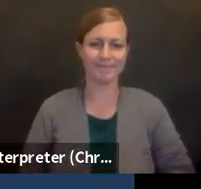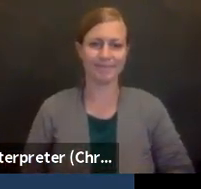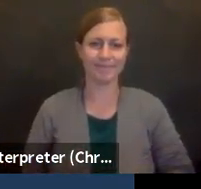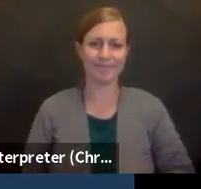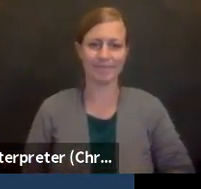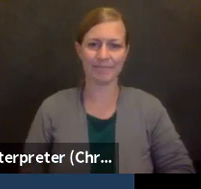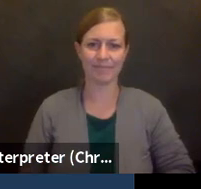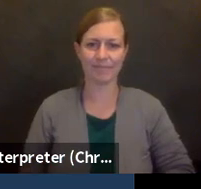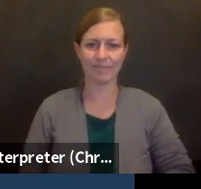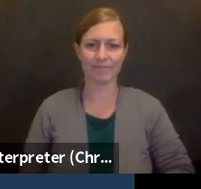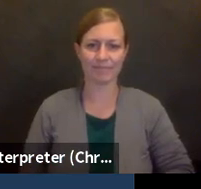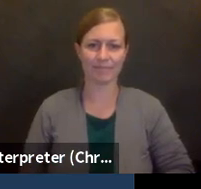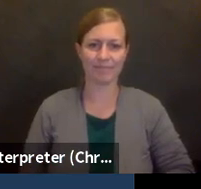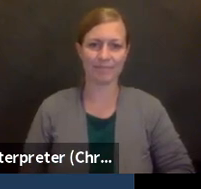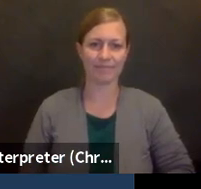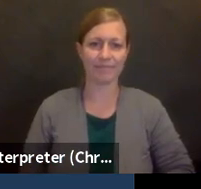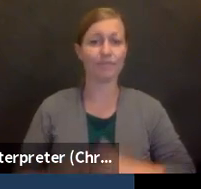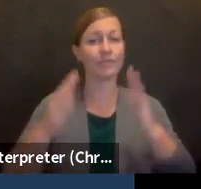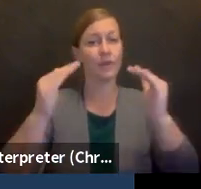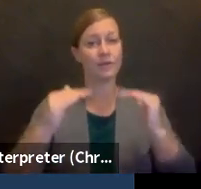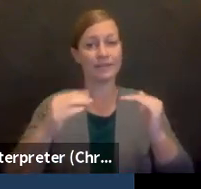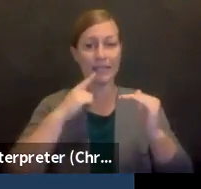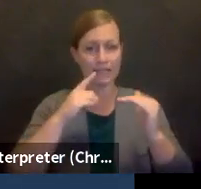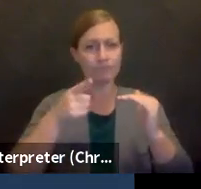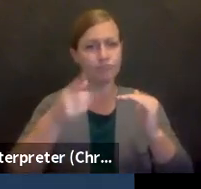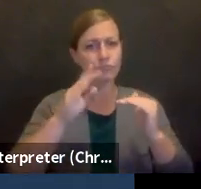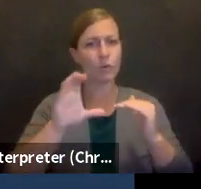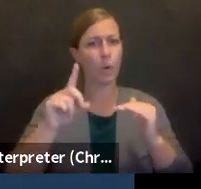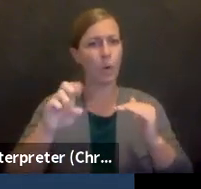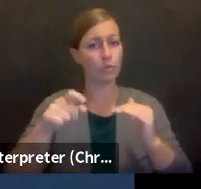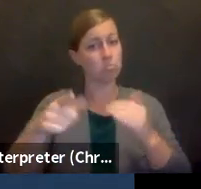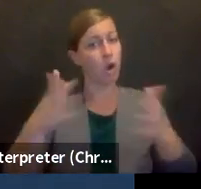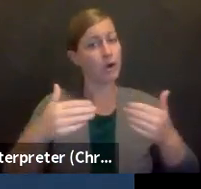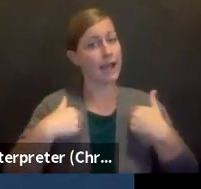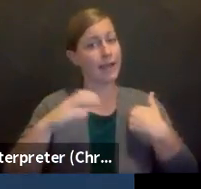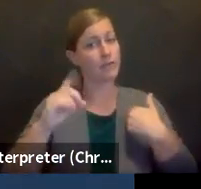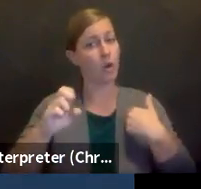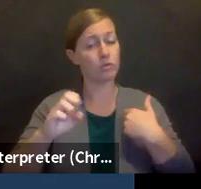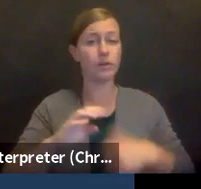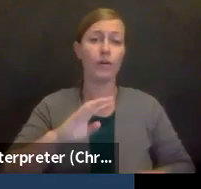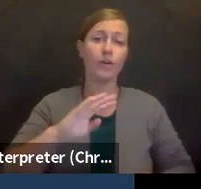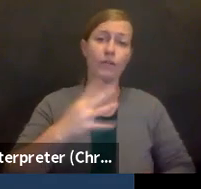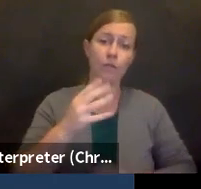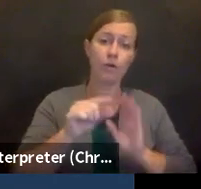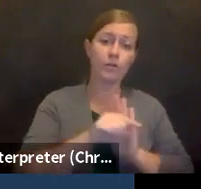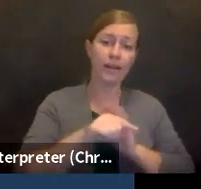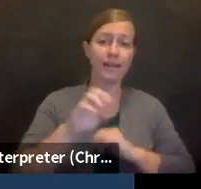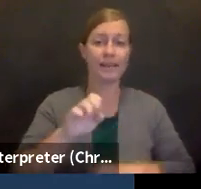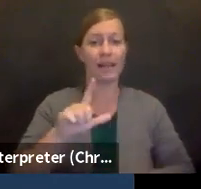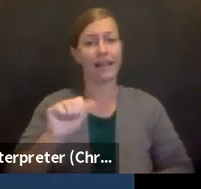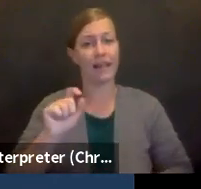Says give it a name. The second one says give it a code. Well, they already gave it a code. So they said 4th grade, ELA